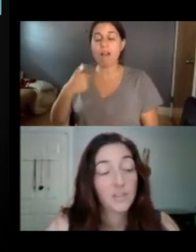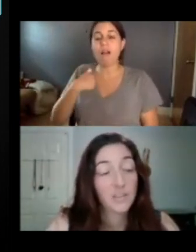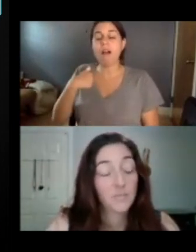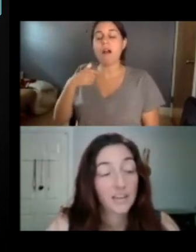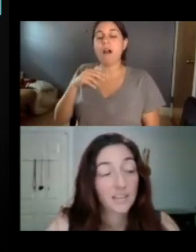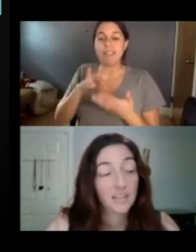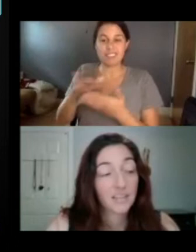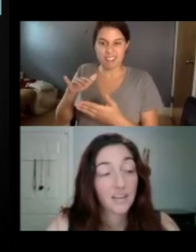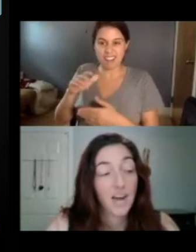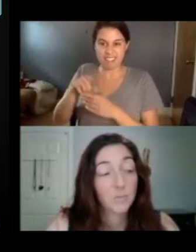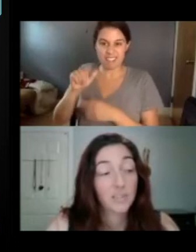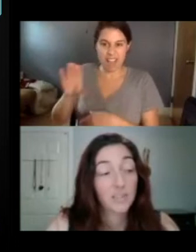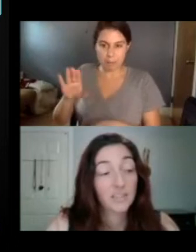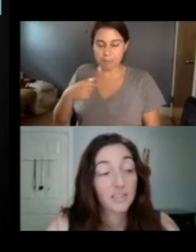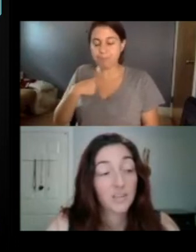I had a dream that